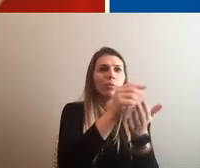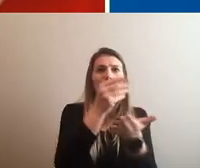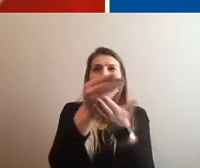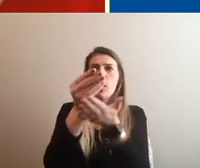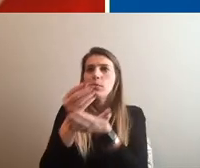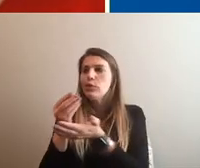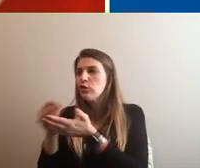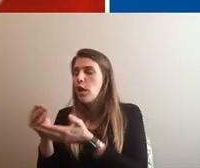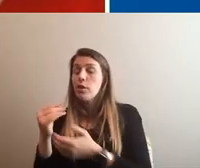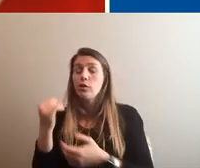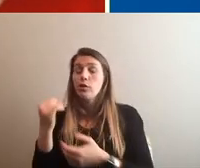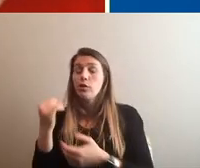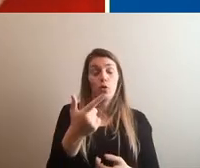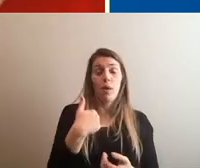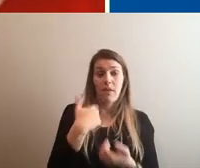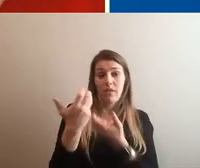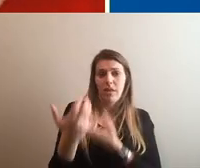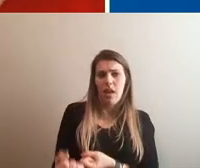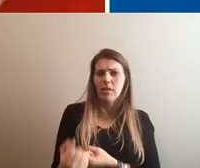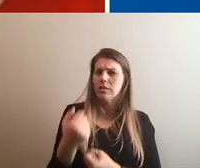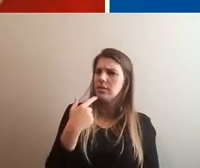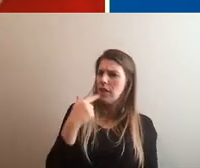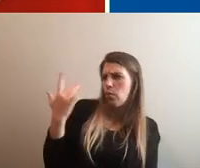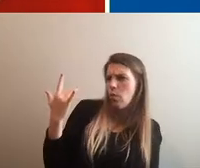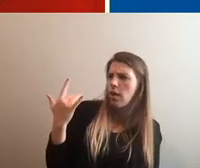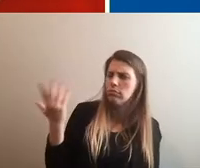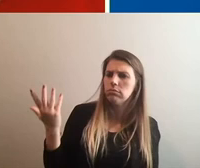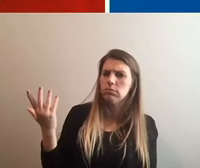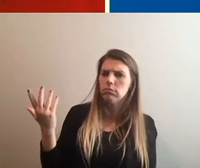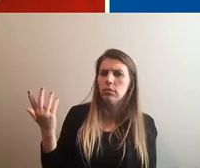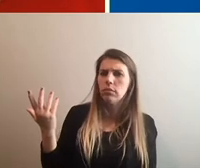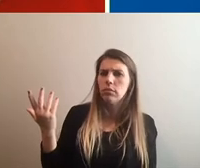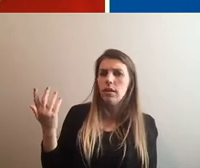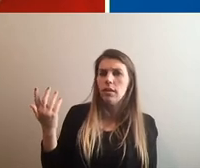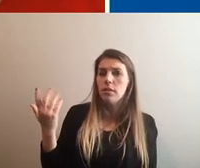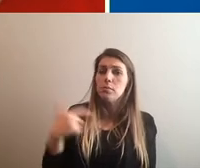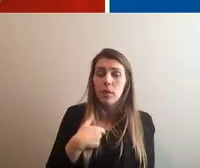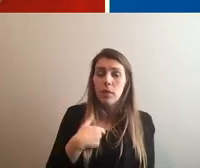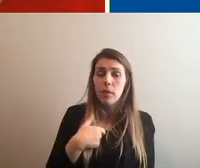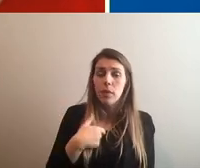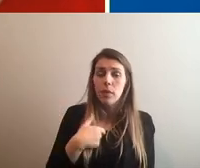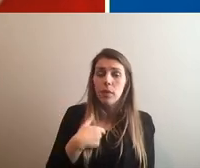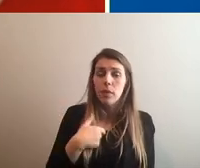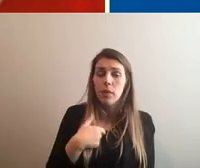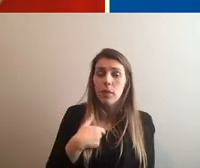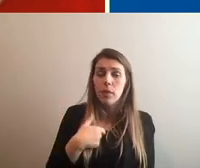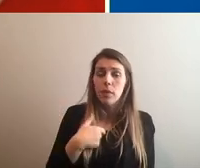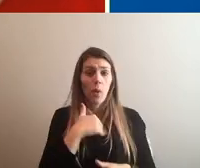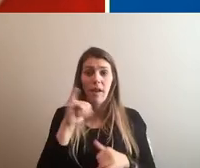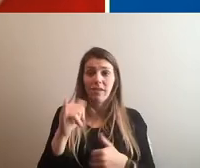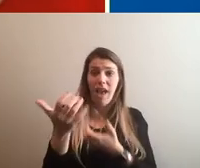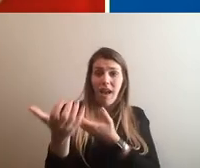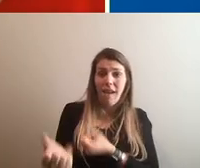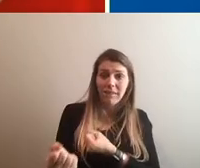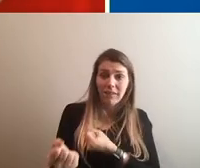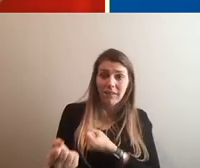the confidence, they would say, well, why not? But then I would say that for a person who doesn't have that